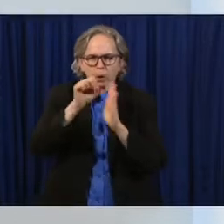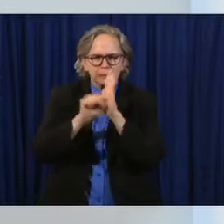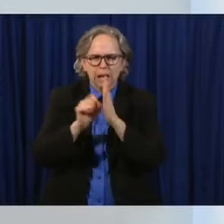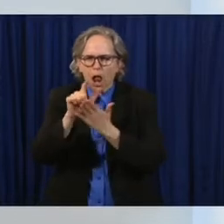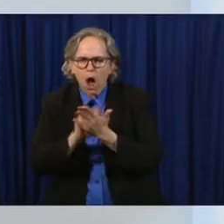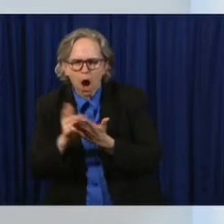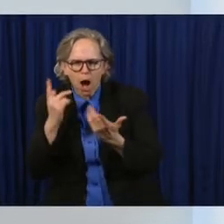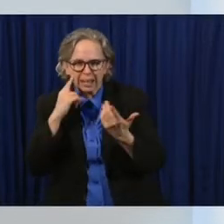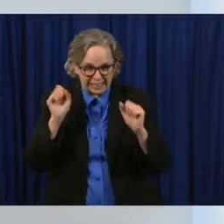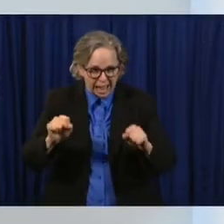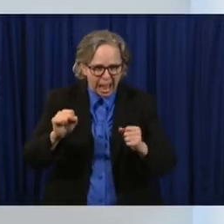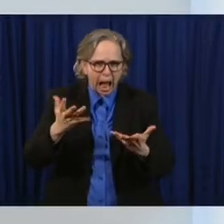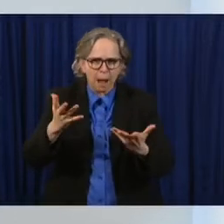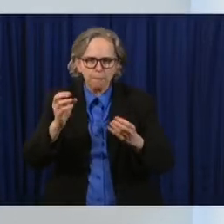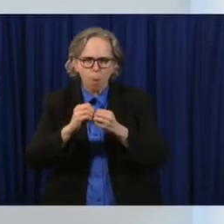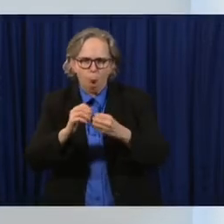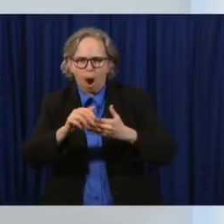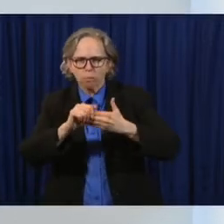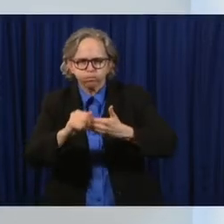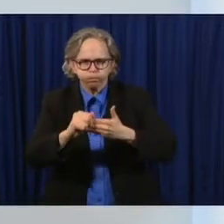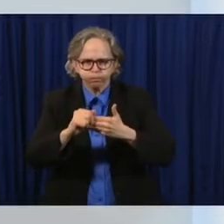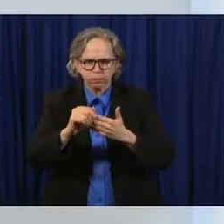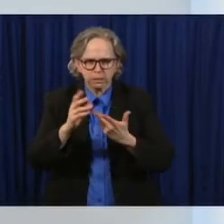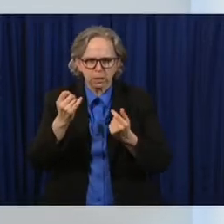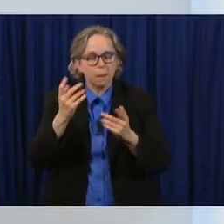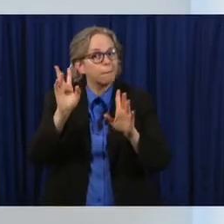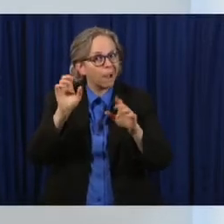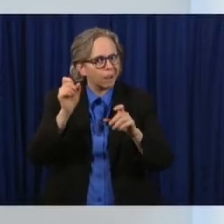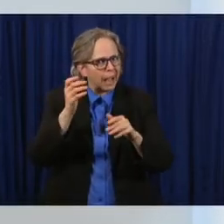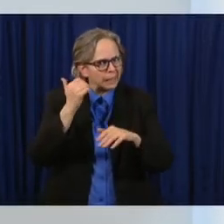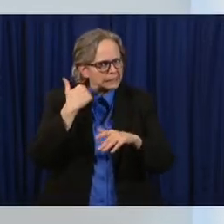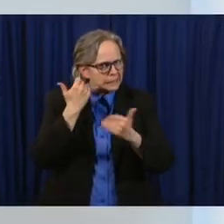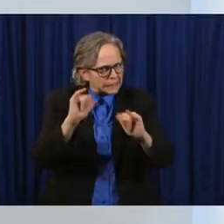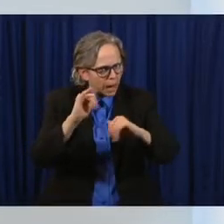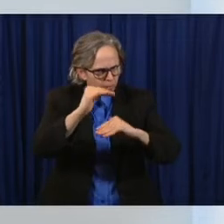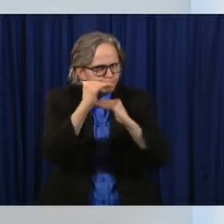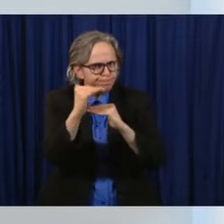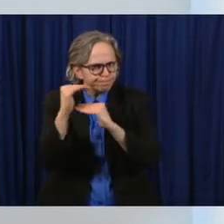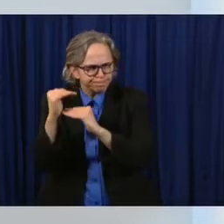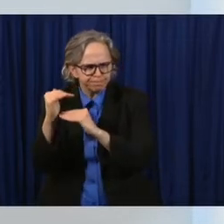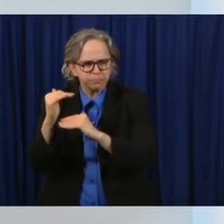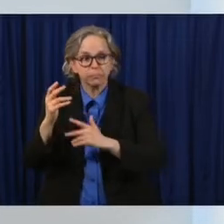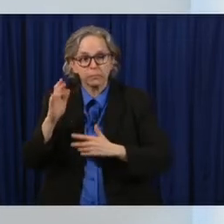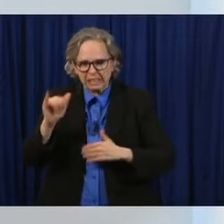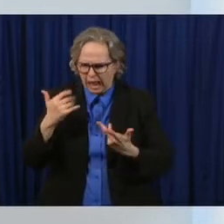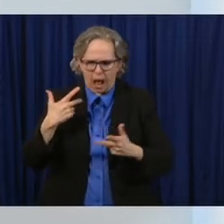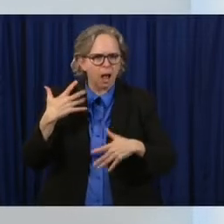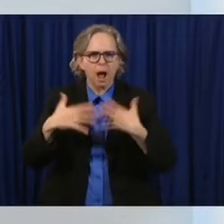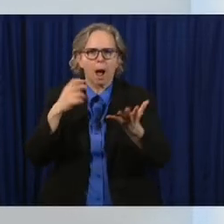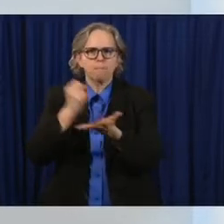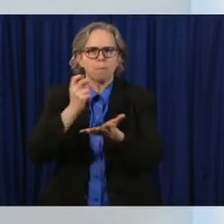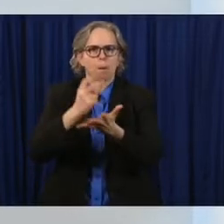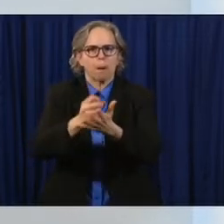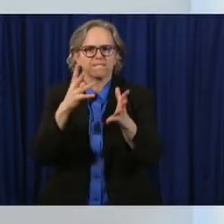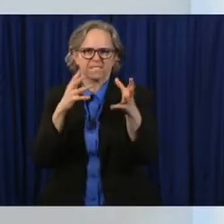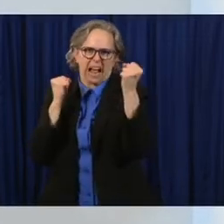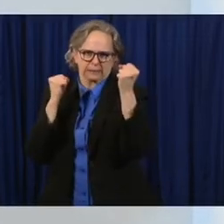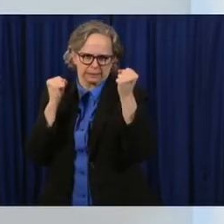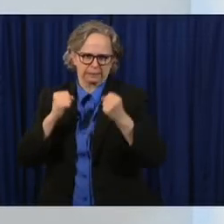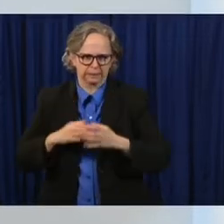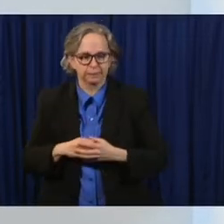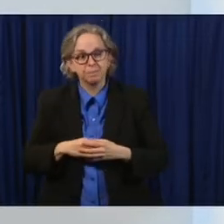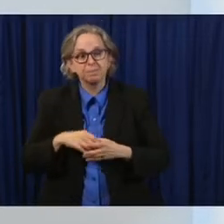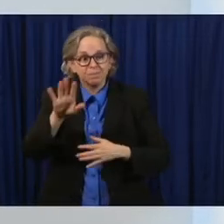of the restrictions around those claims in order to move them through more quickly. And so we're